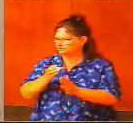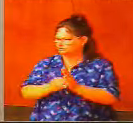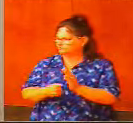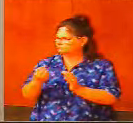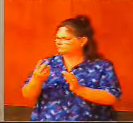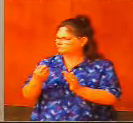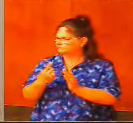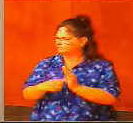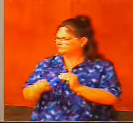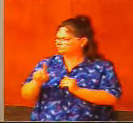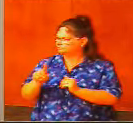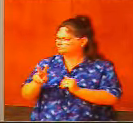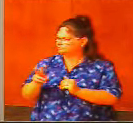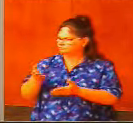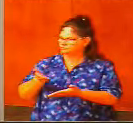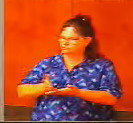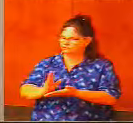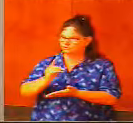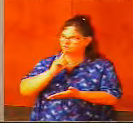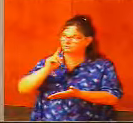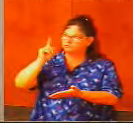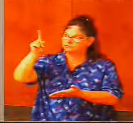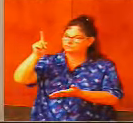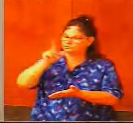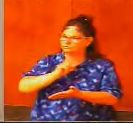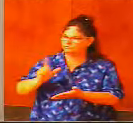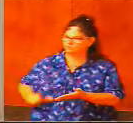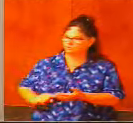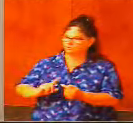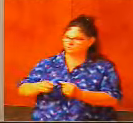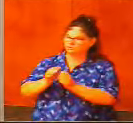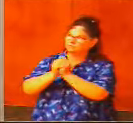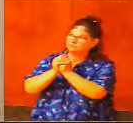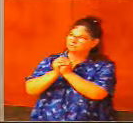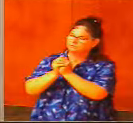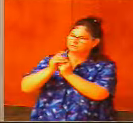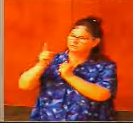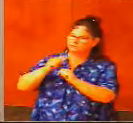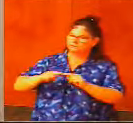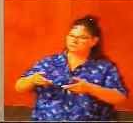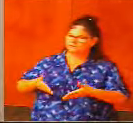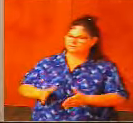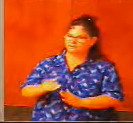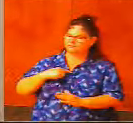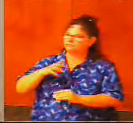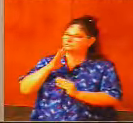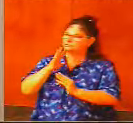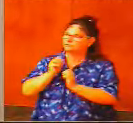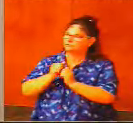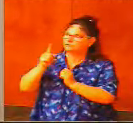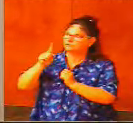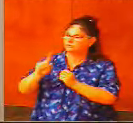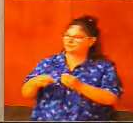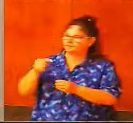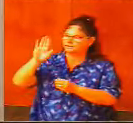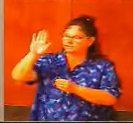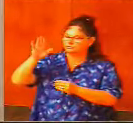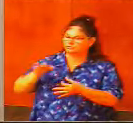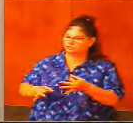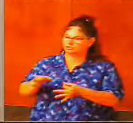and 2, "Righteous are you, O Lord, when I plead with you, yet let me talk with you about your